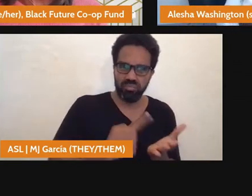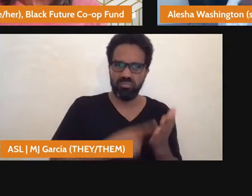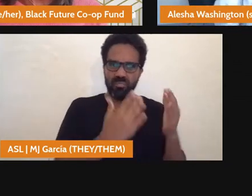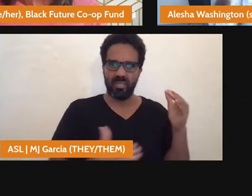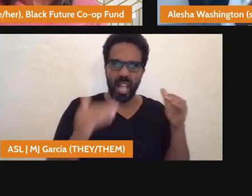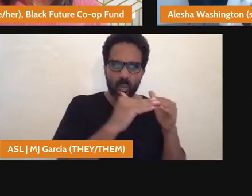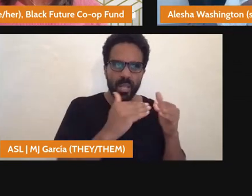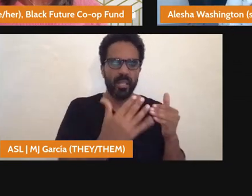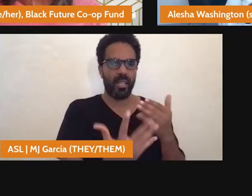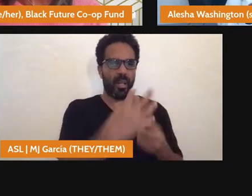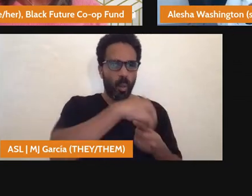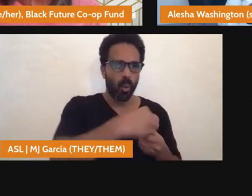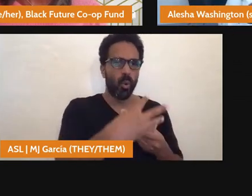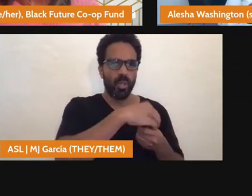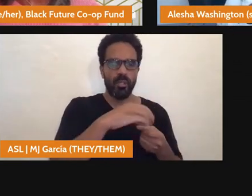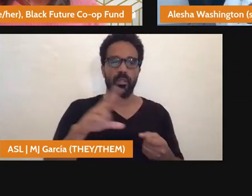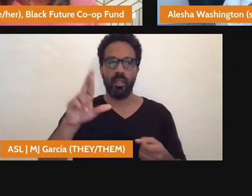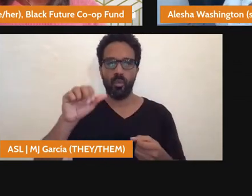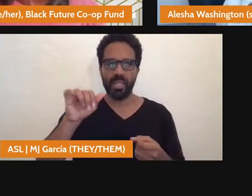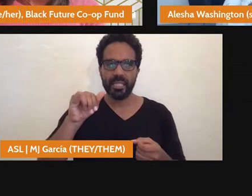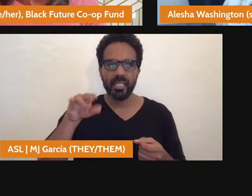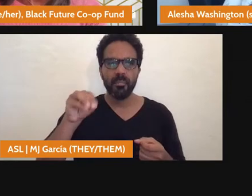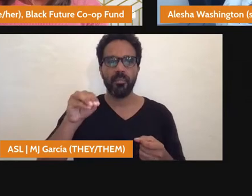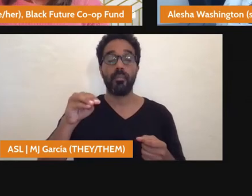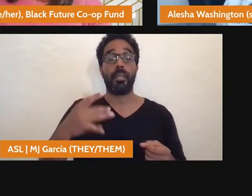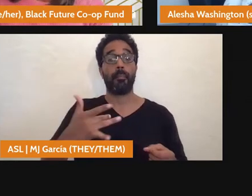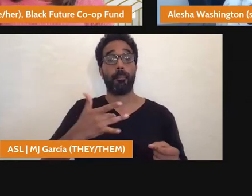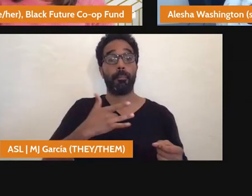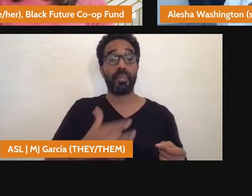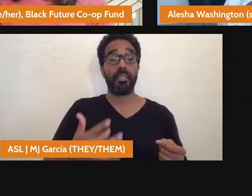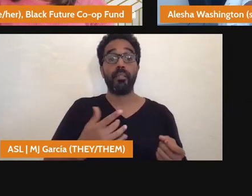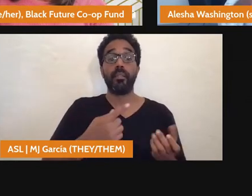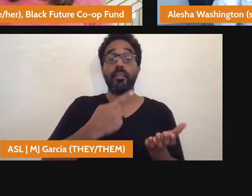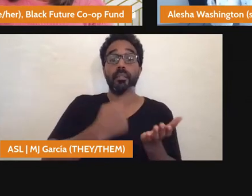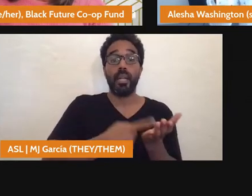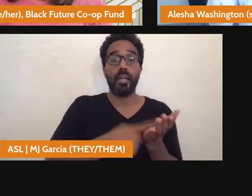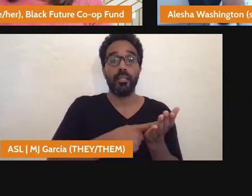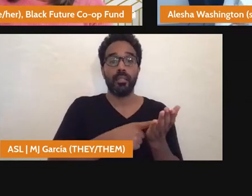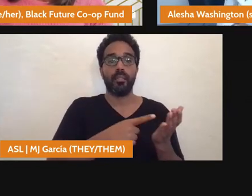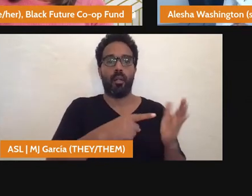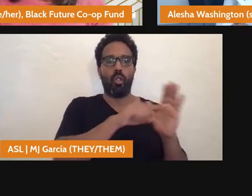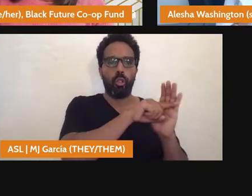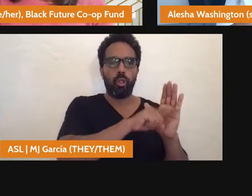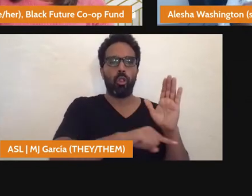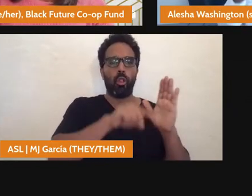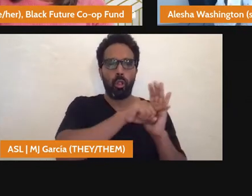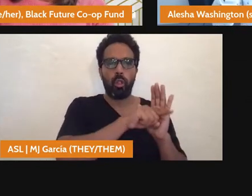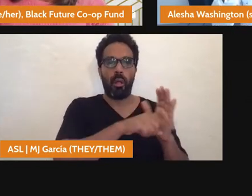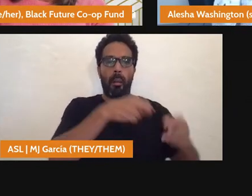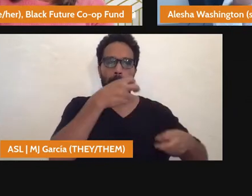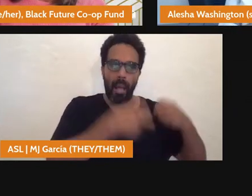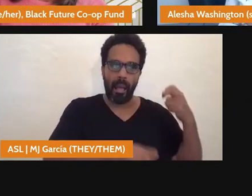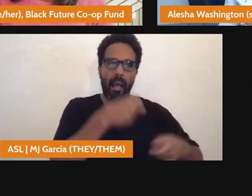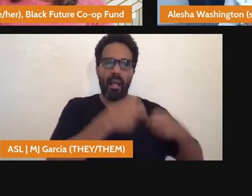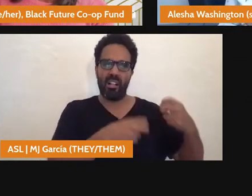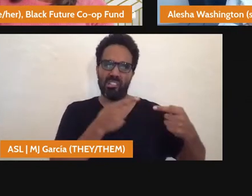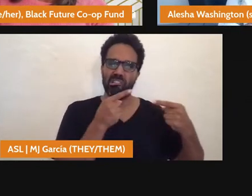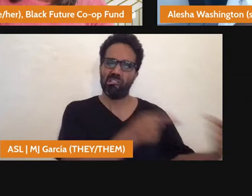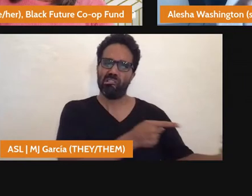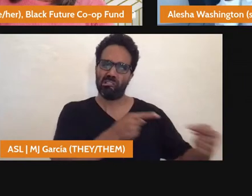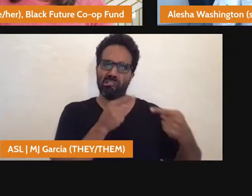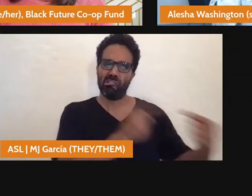inclusion, we talk a lot about it from a deficit frame. Like, how are we going to fix the problems? How are we going to help the